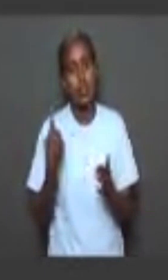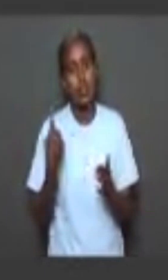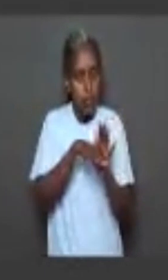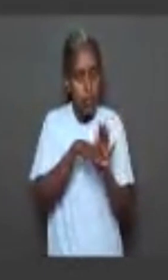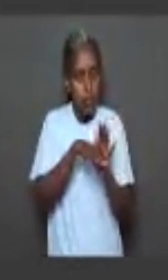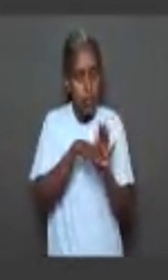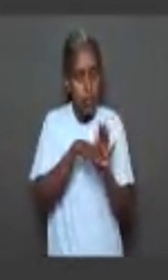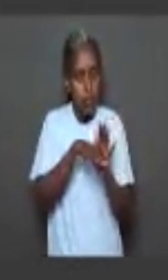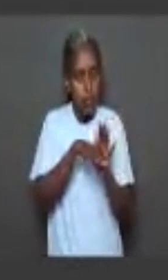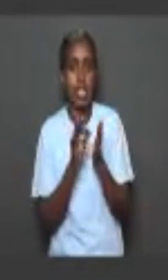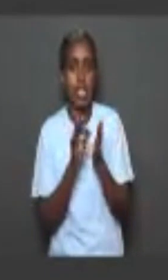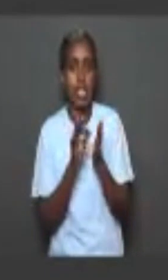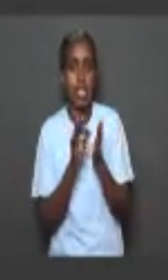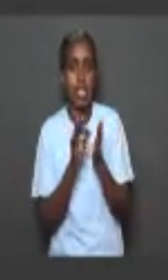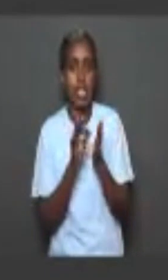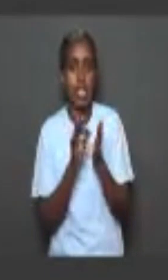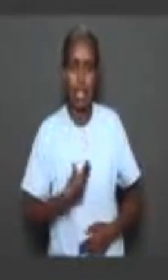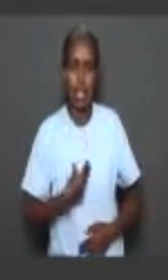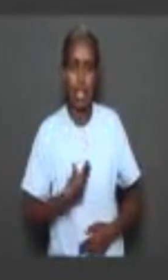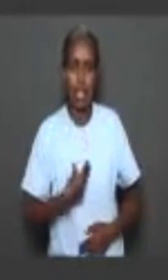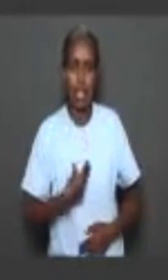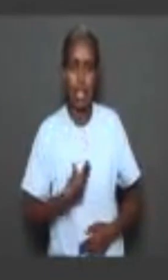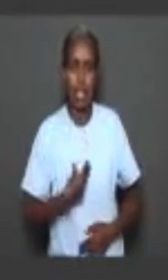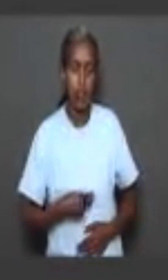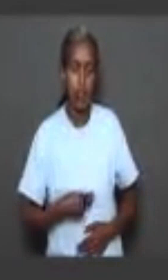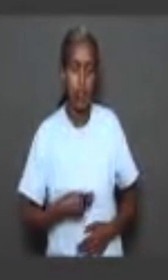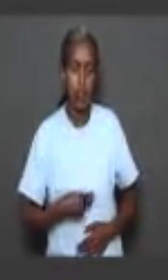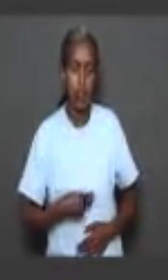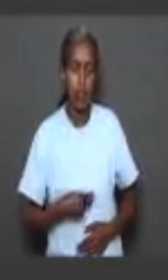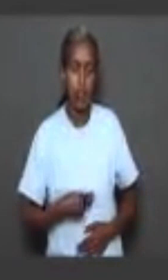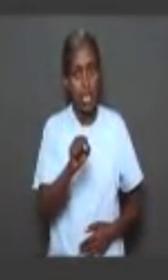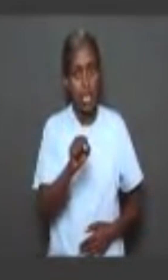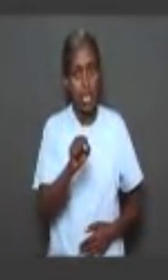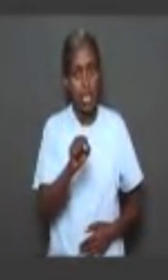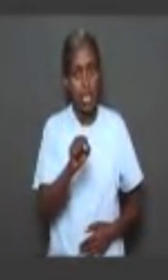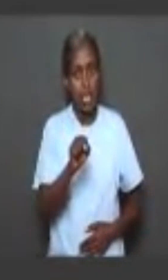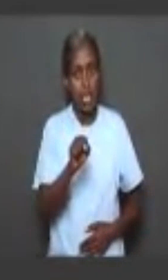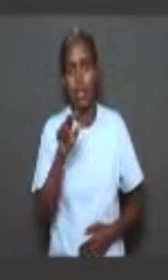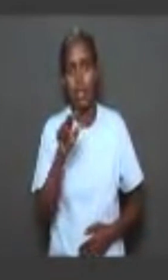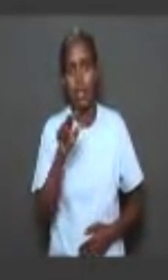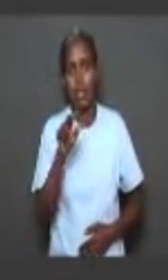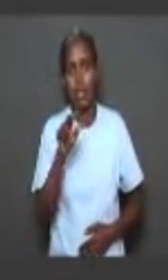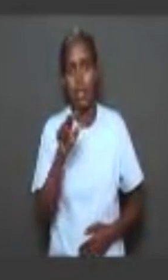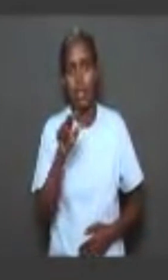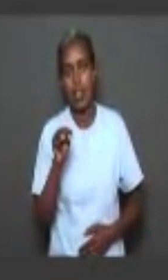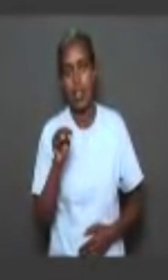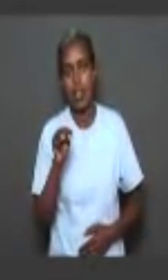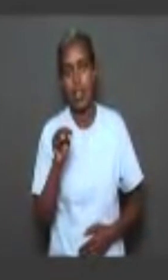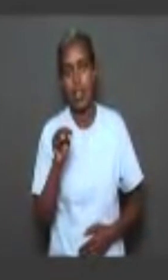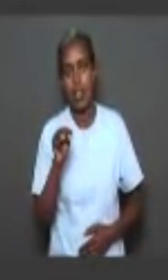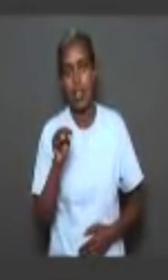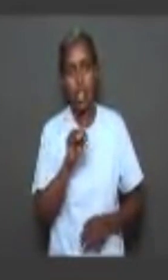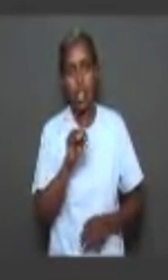of elements of S by n of S.